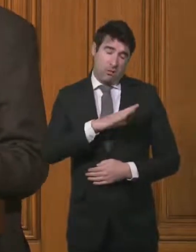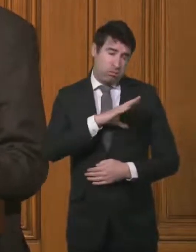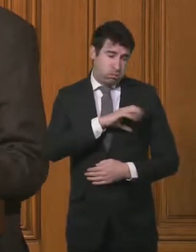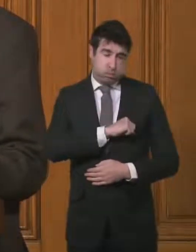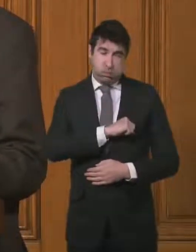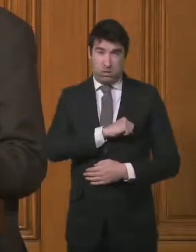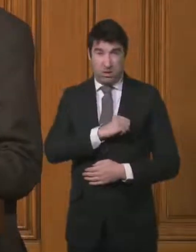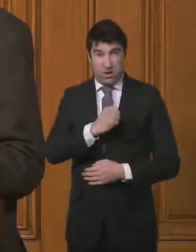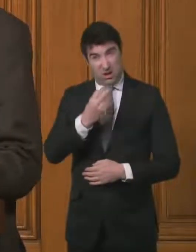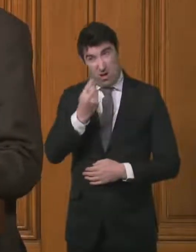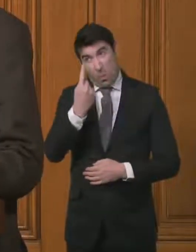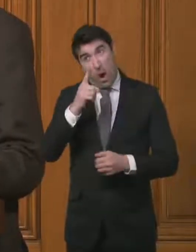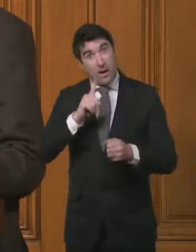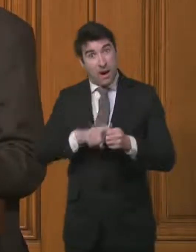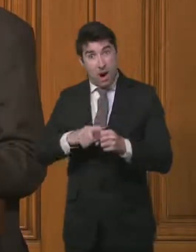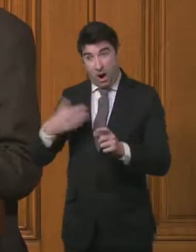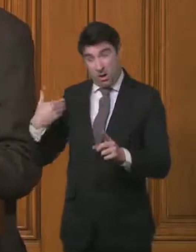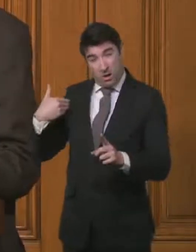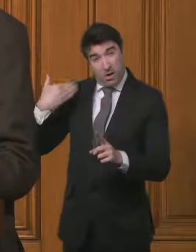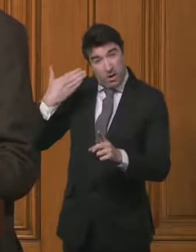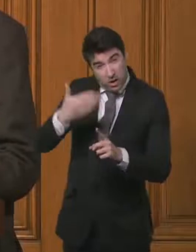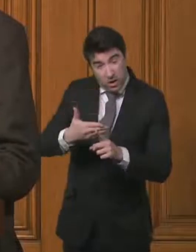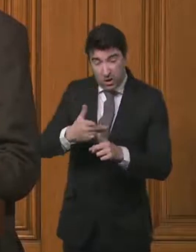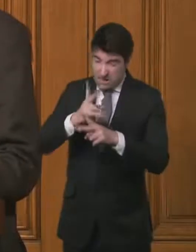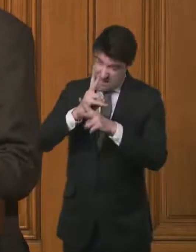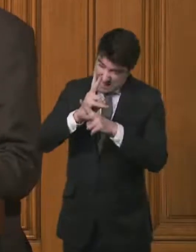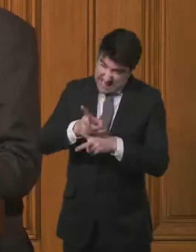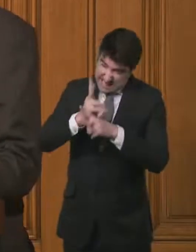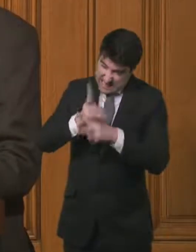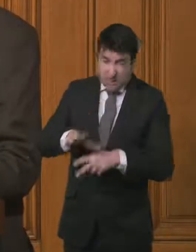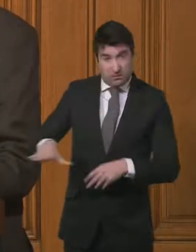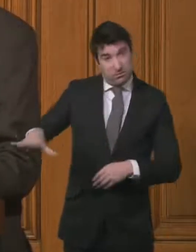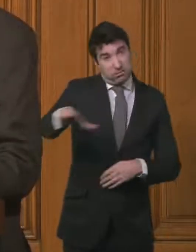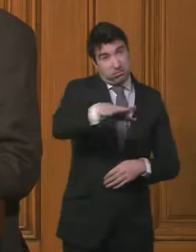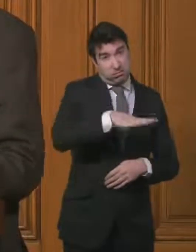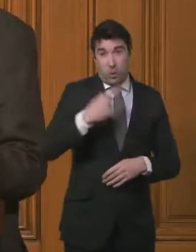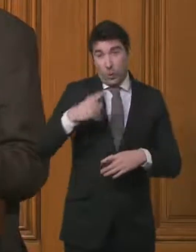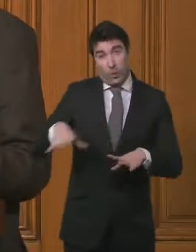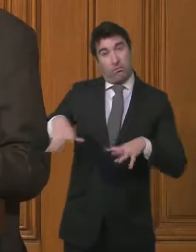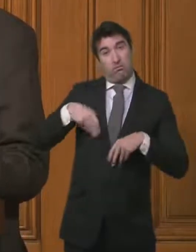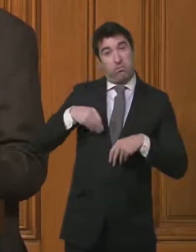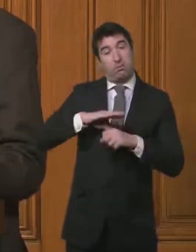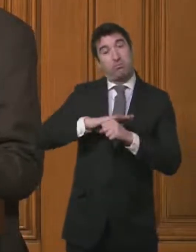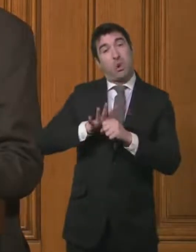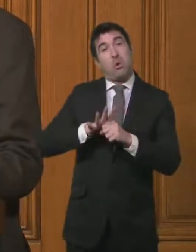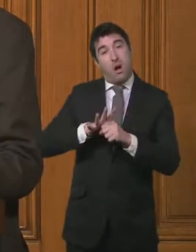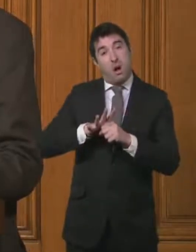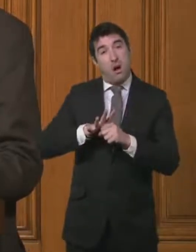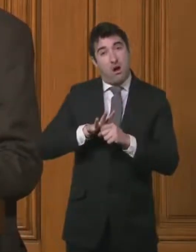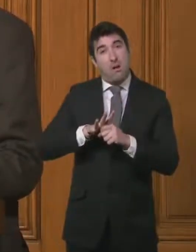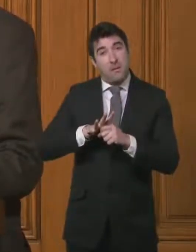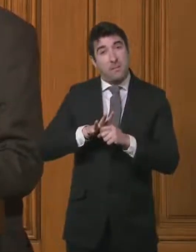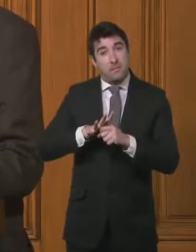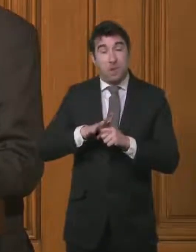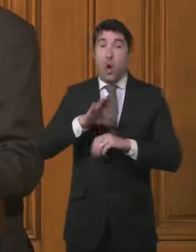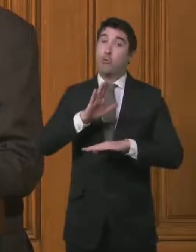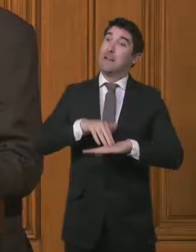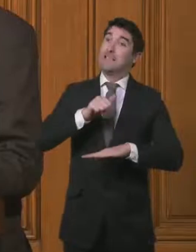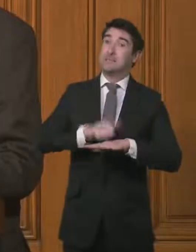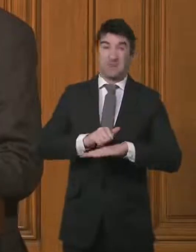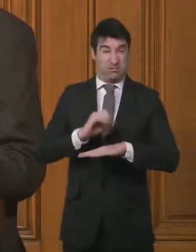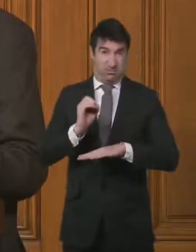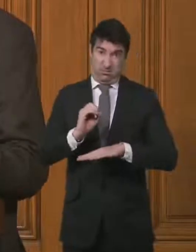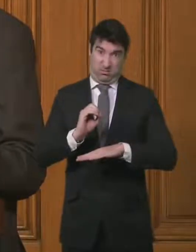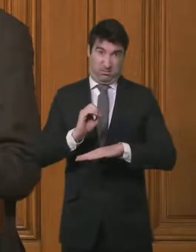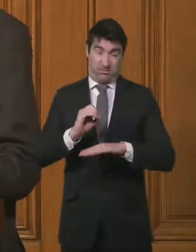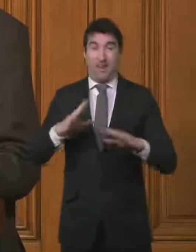have had to work even harder, particularly, as I've said, in those areas which are seeing those high infection rates with the new variant.